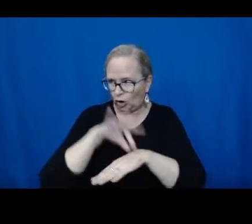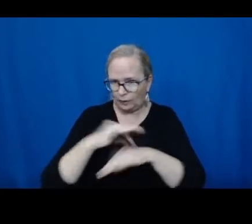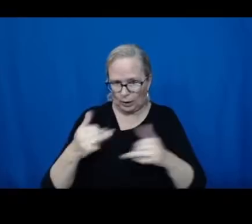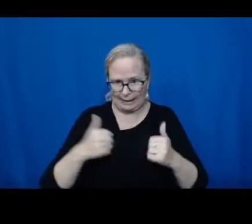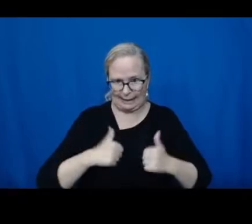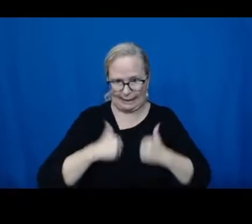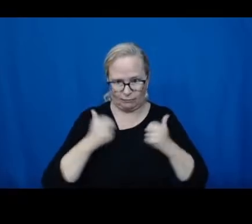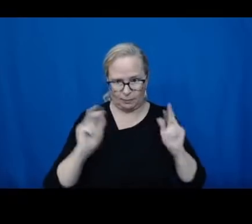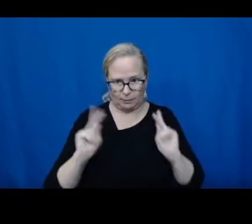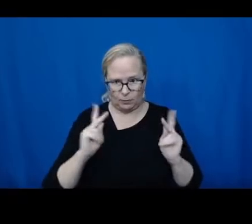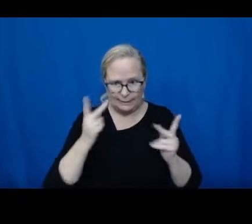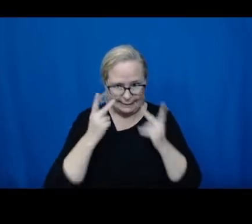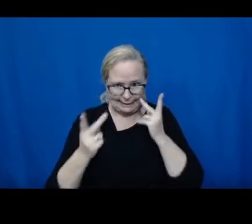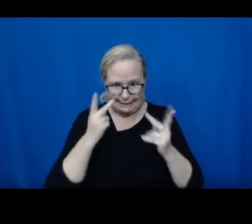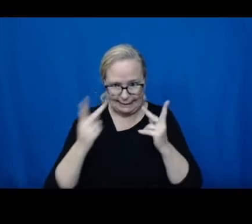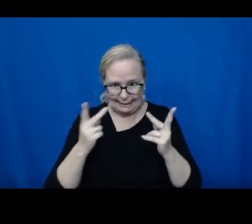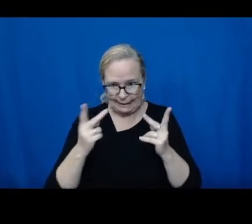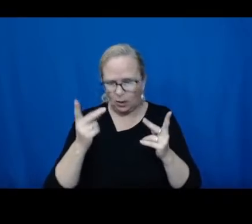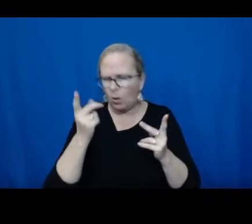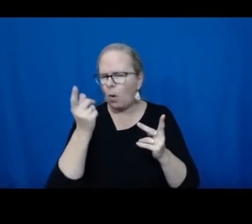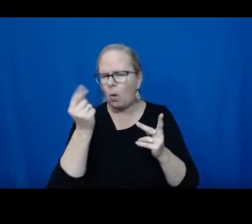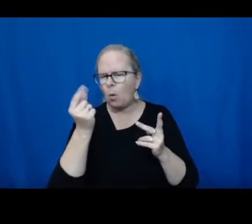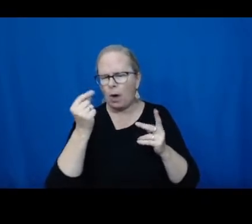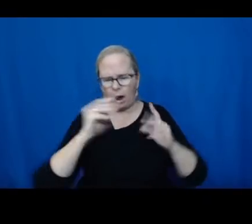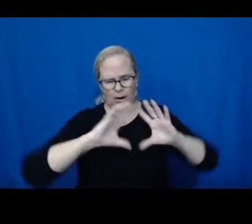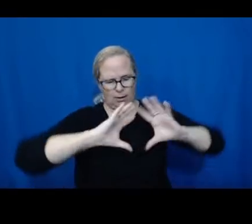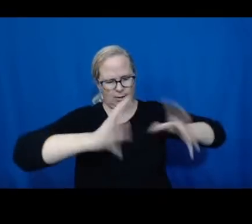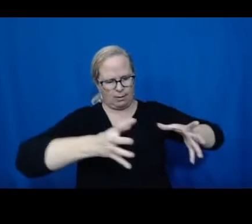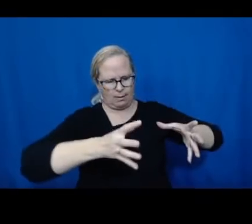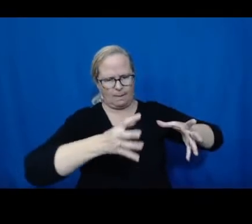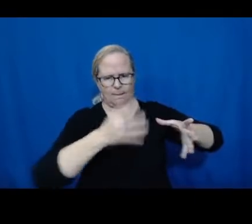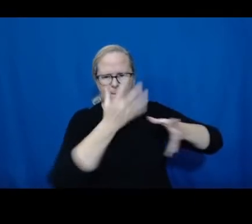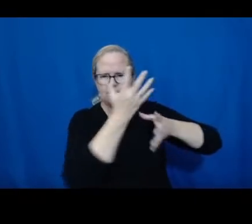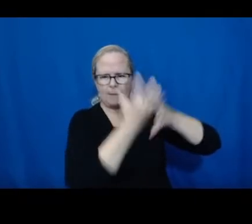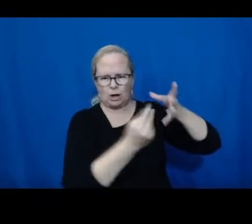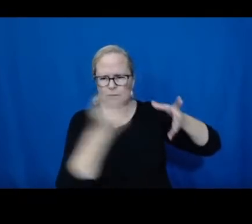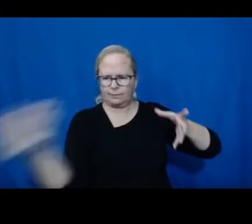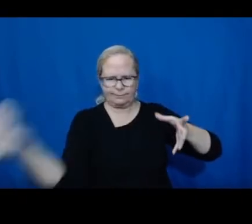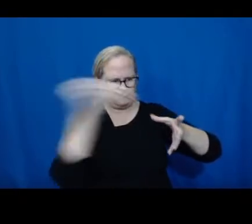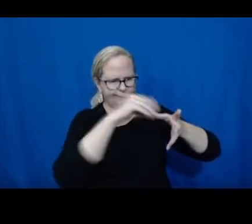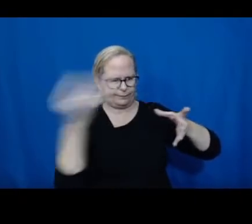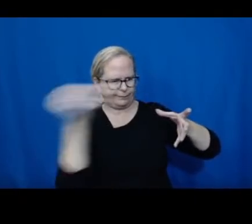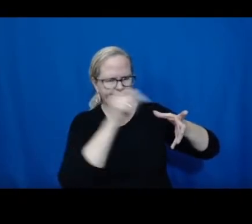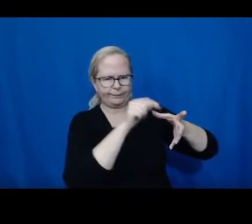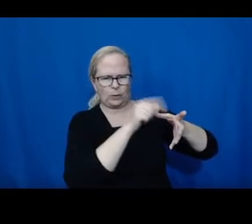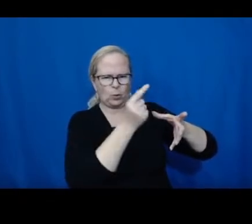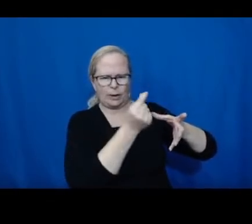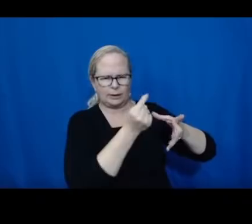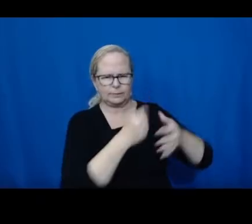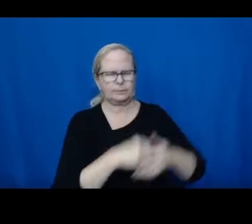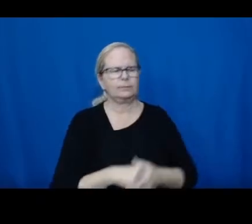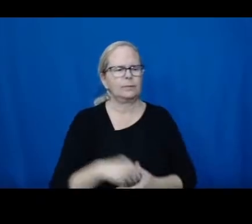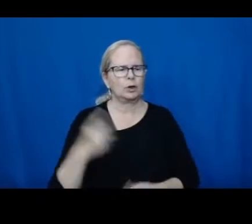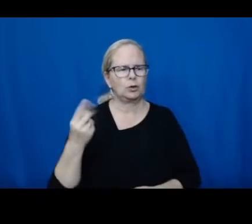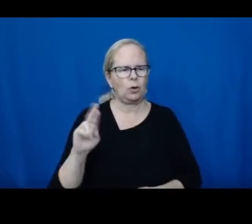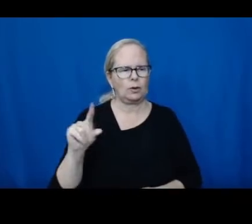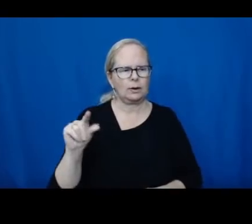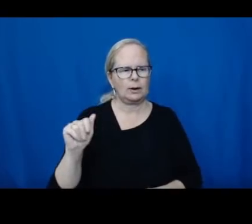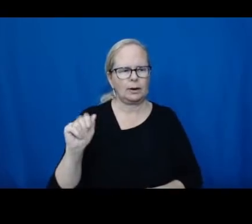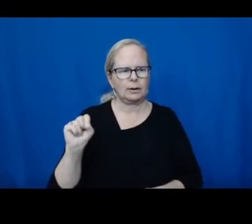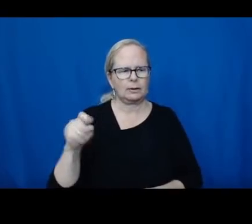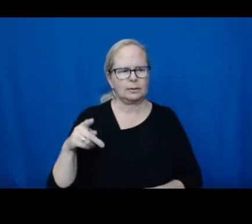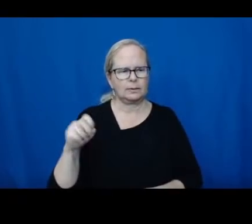Yeah, so we need airborne protection, protection against airborne transmission, definitely. So as good